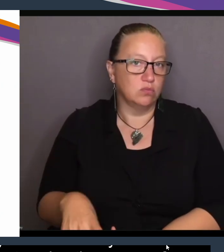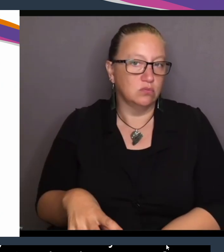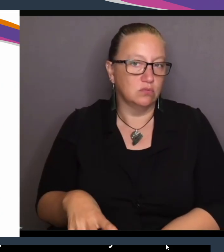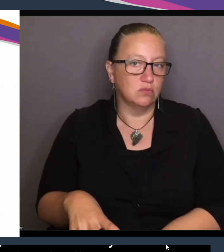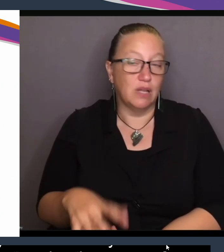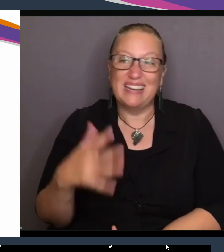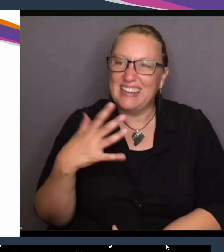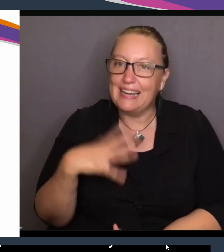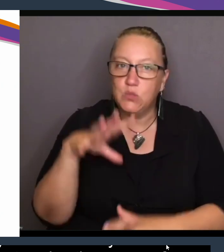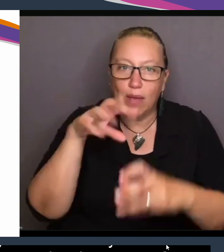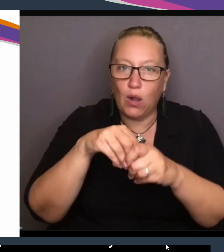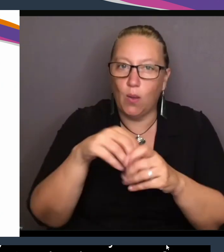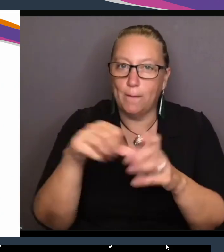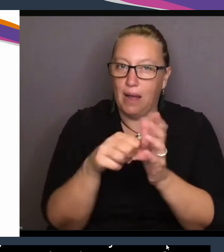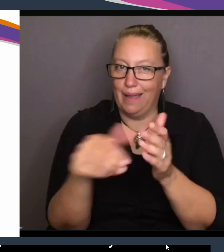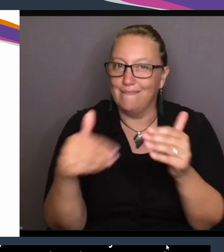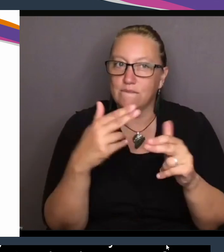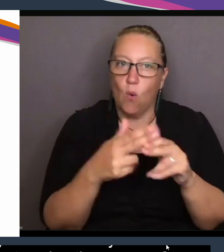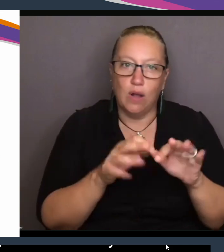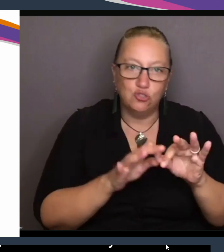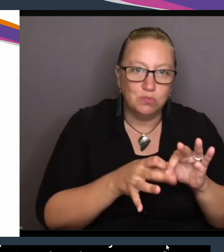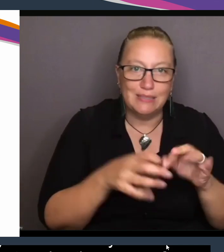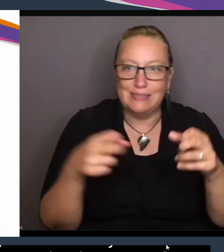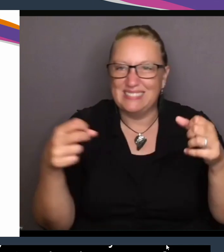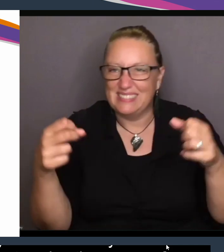Auslan, captioning, interpreters,